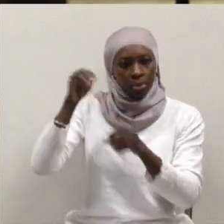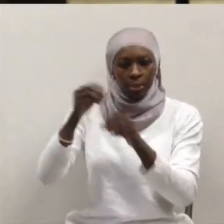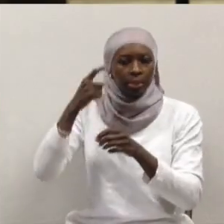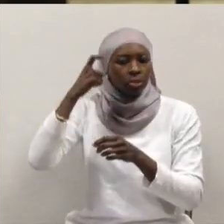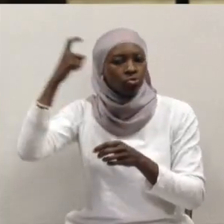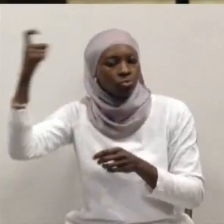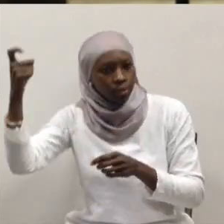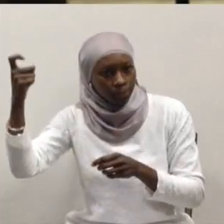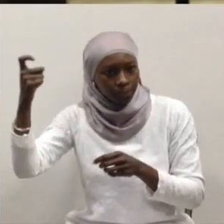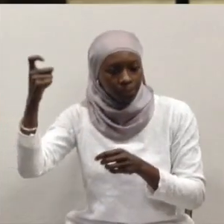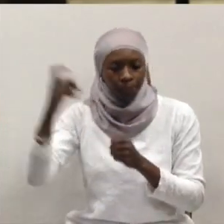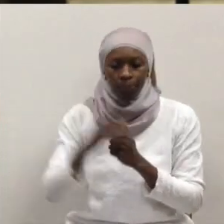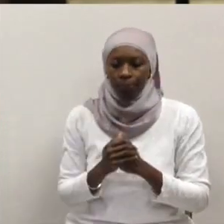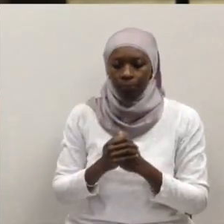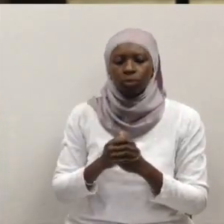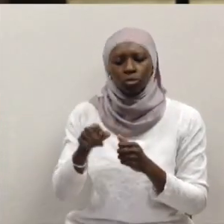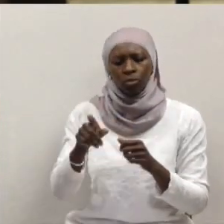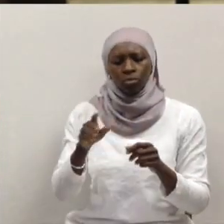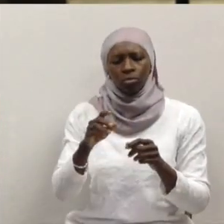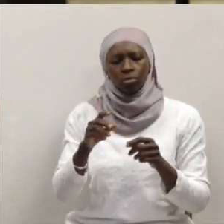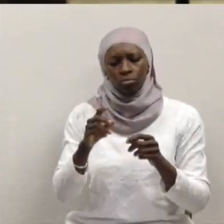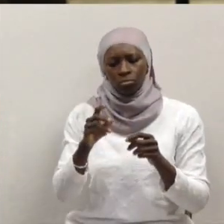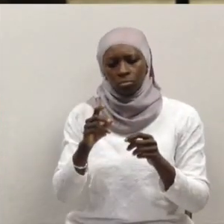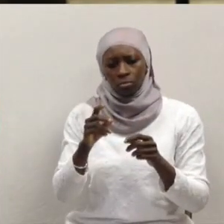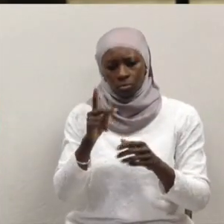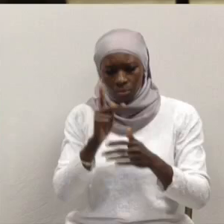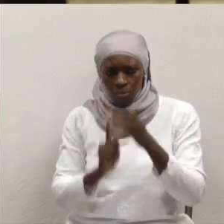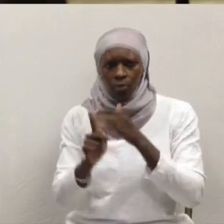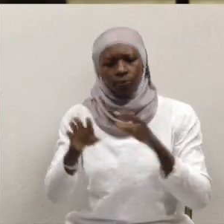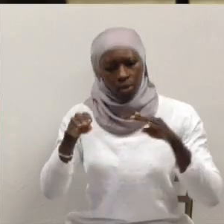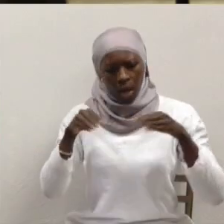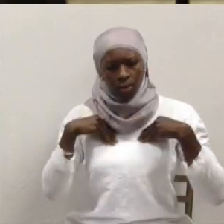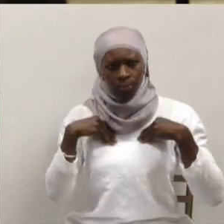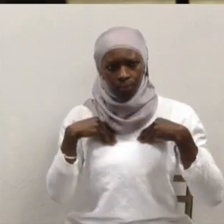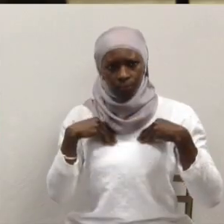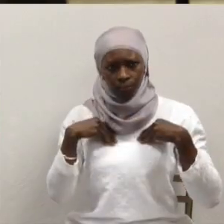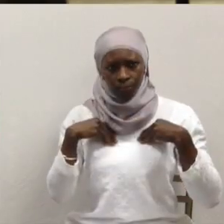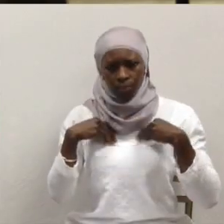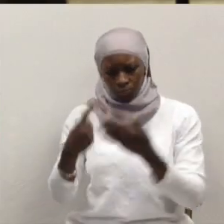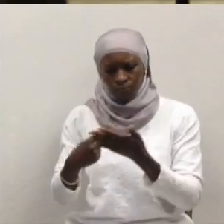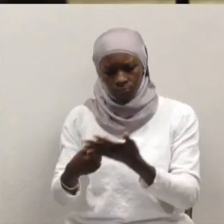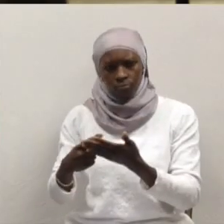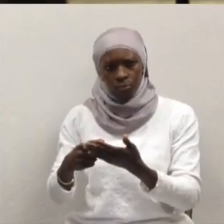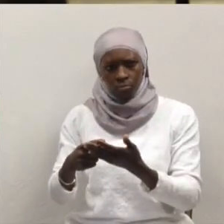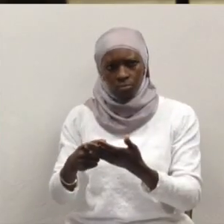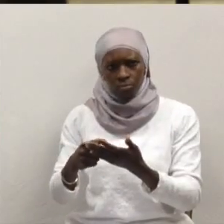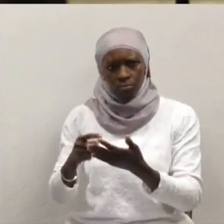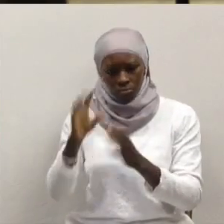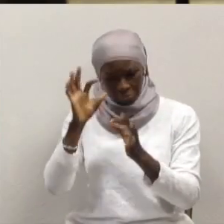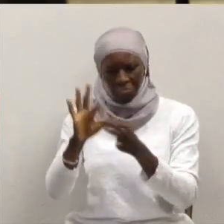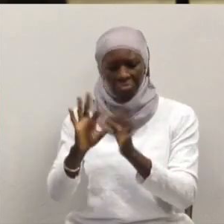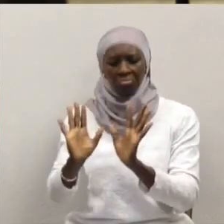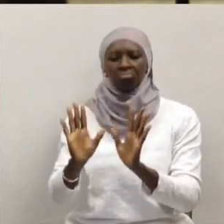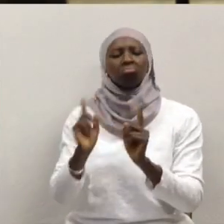alaihi wasallam accepted in the treaty theoretically and practically unacceptable conditions. What does he rely